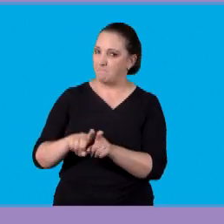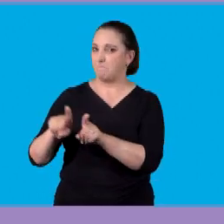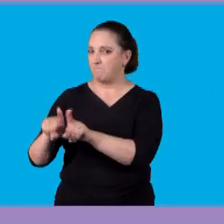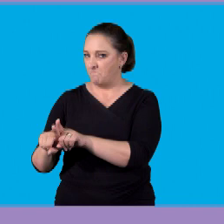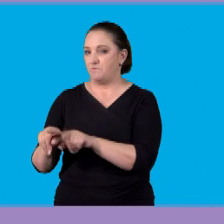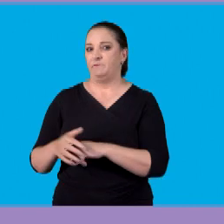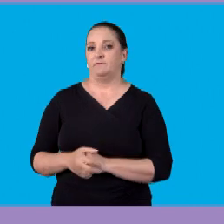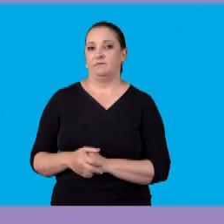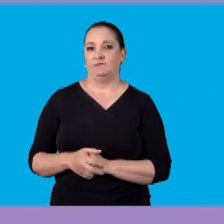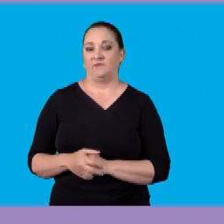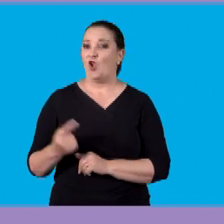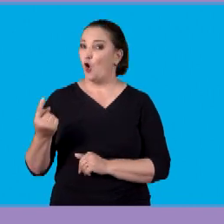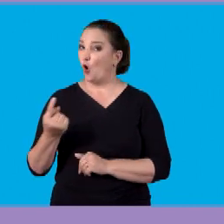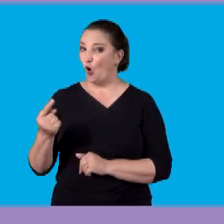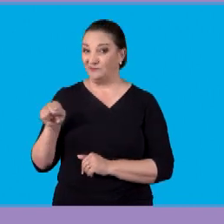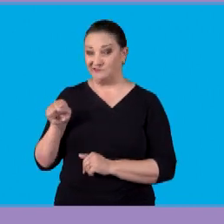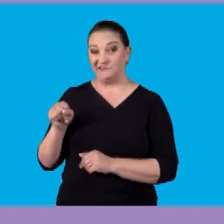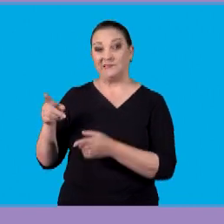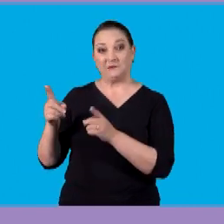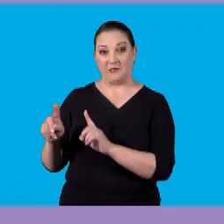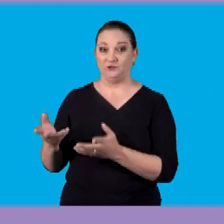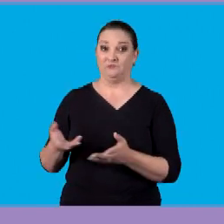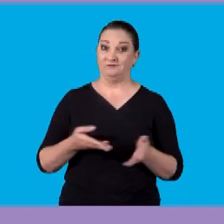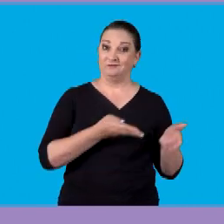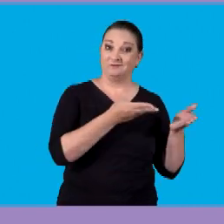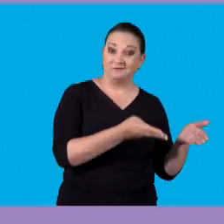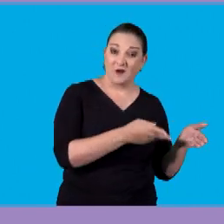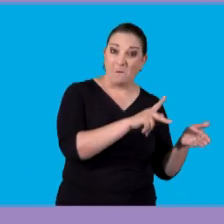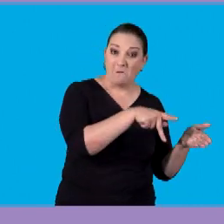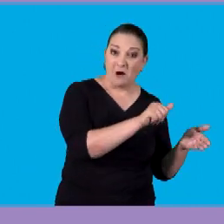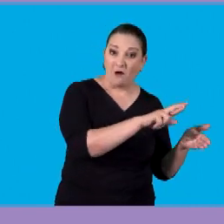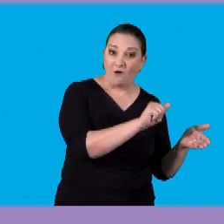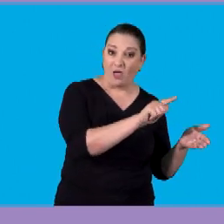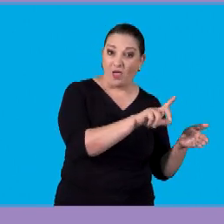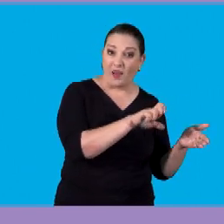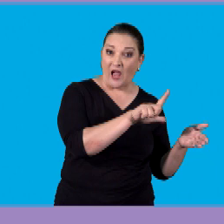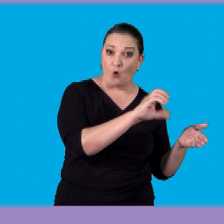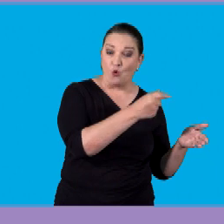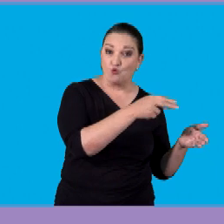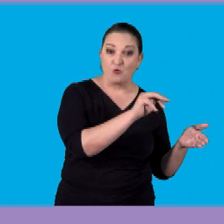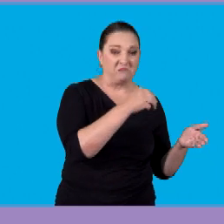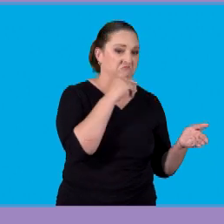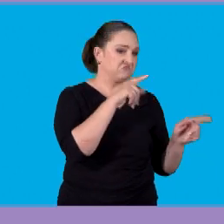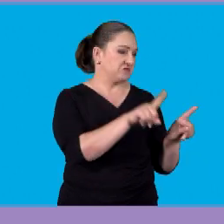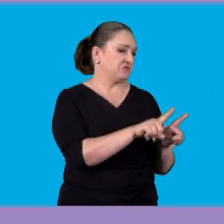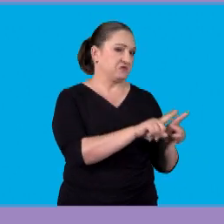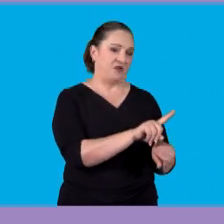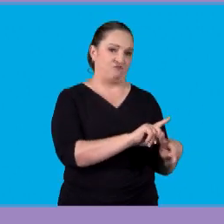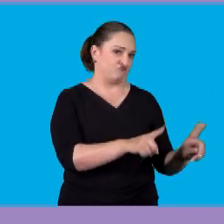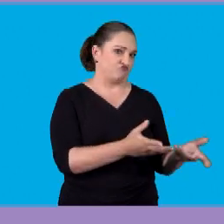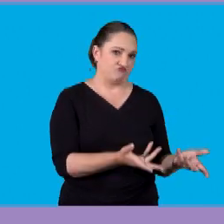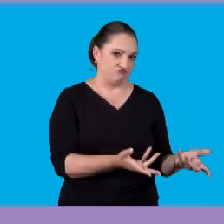equal parts, and that is only with a rhombus. It is not the case with a parallelogram. So this is